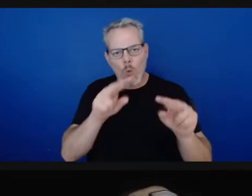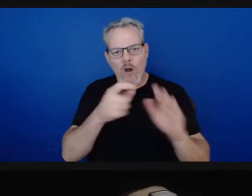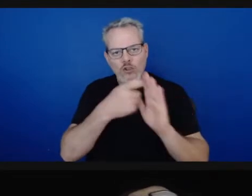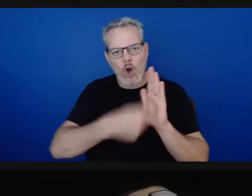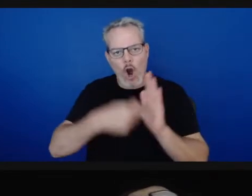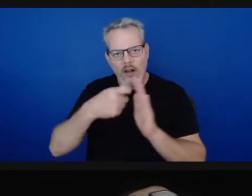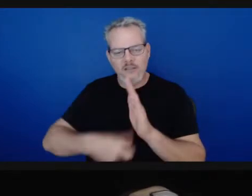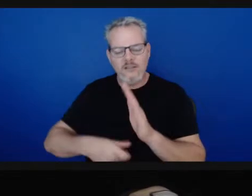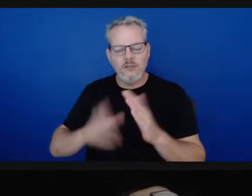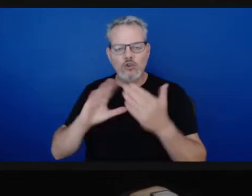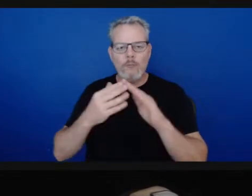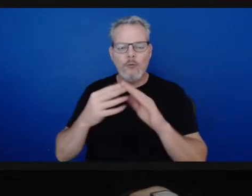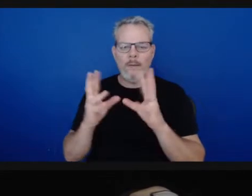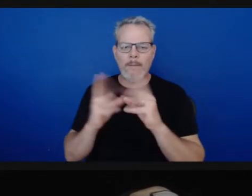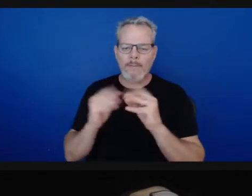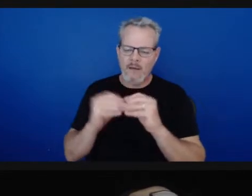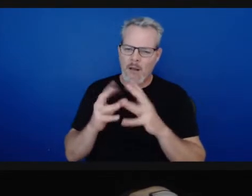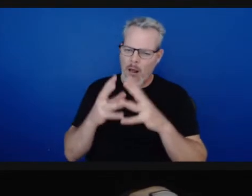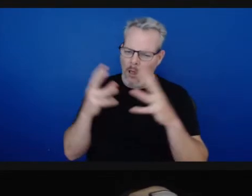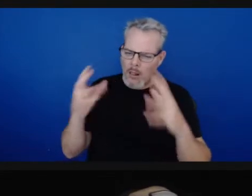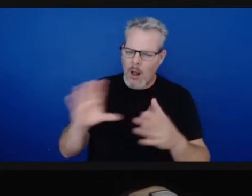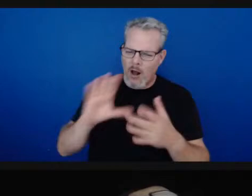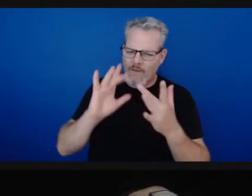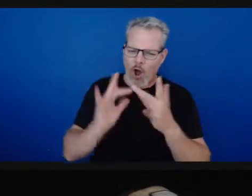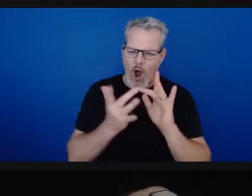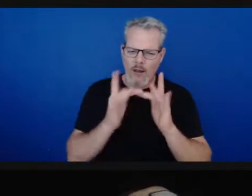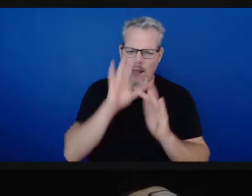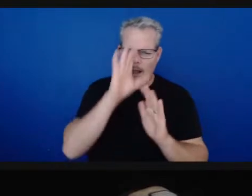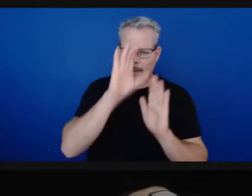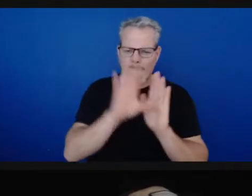things. Lots of pictures online.